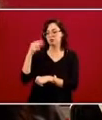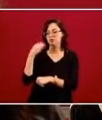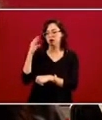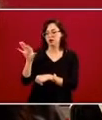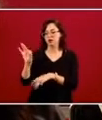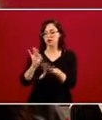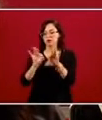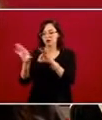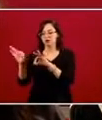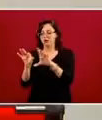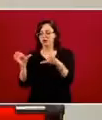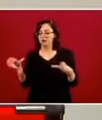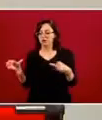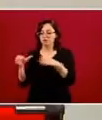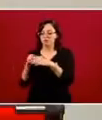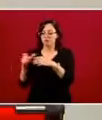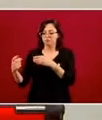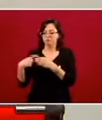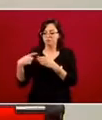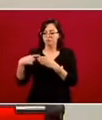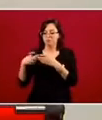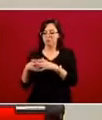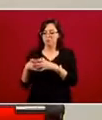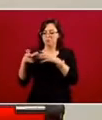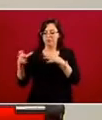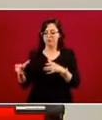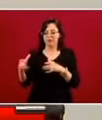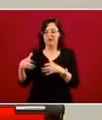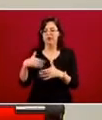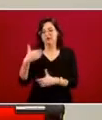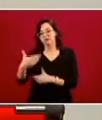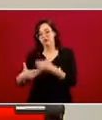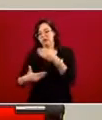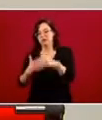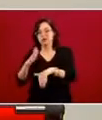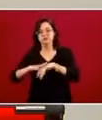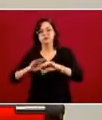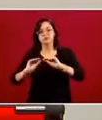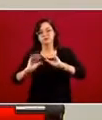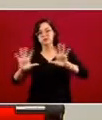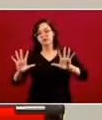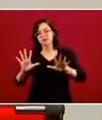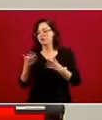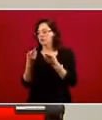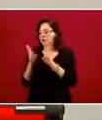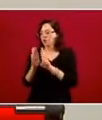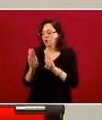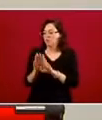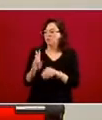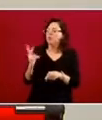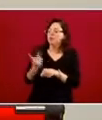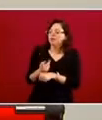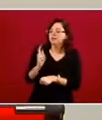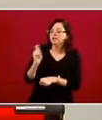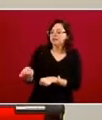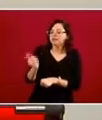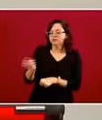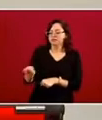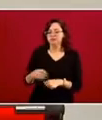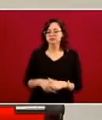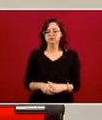the Deputy Secretary on March the 26th, and that has been strengthening over time. They